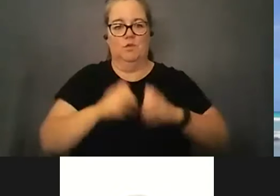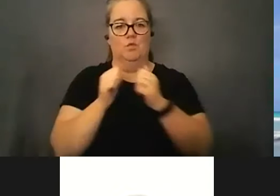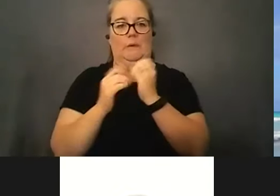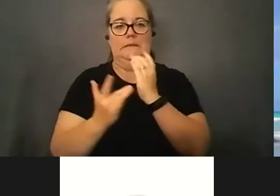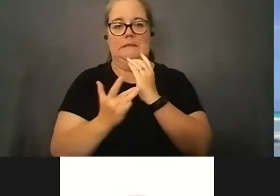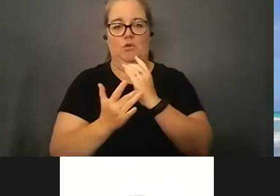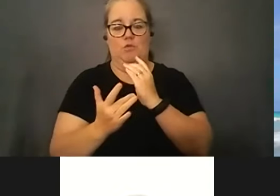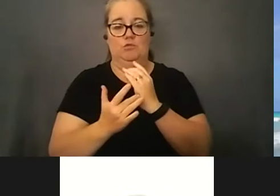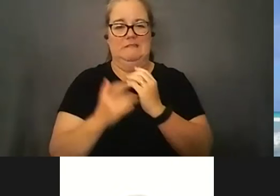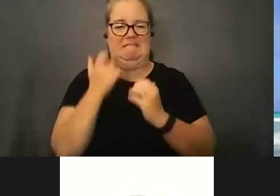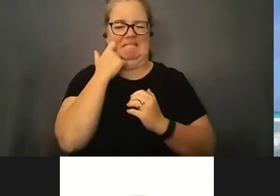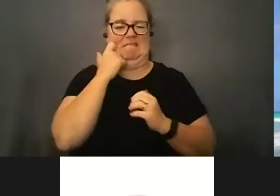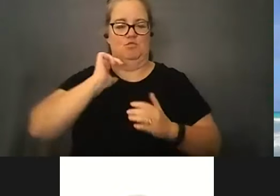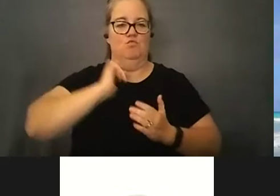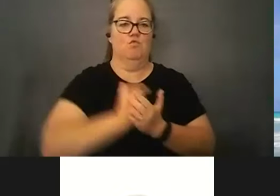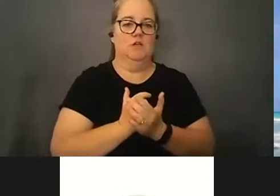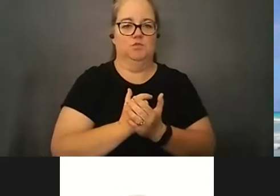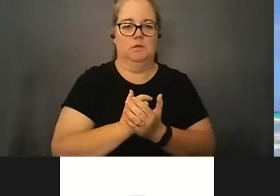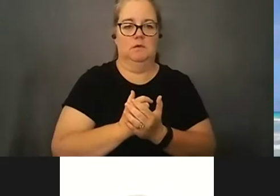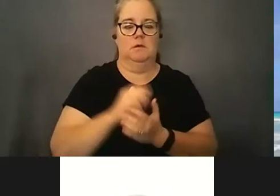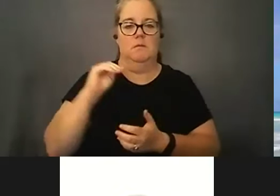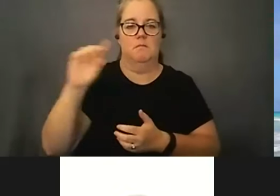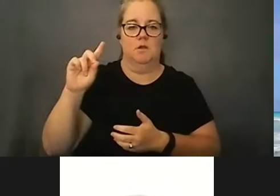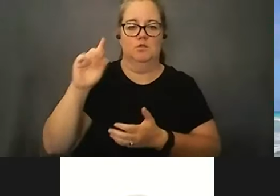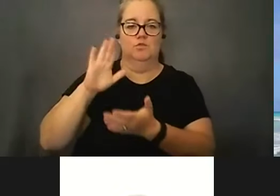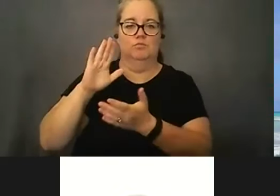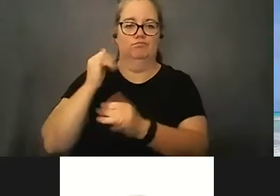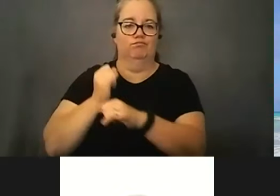just graduated from the Maryland School for the Deaf.